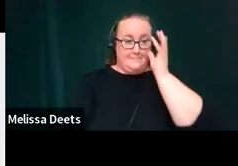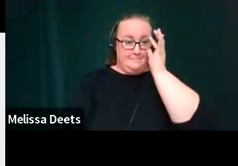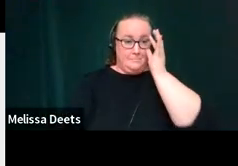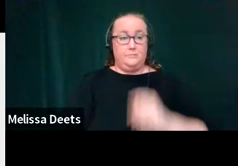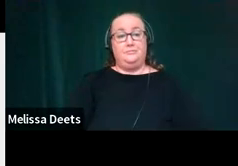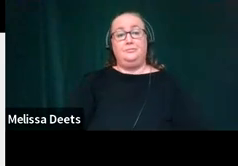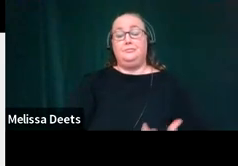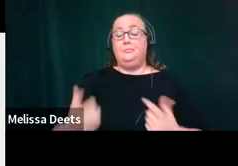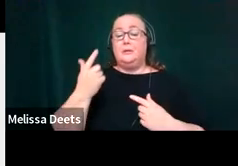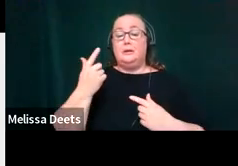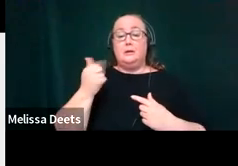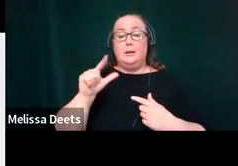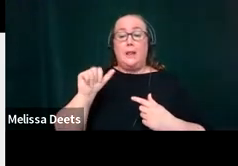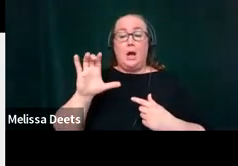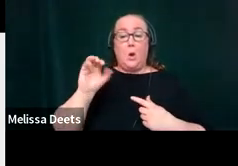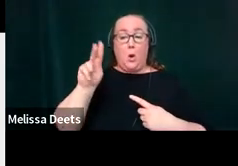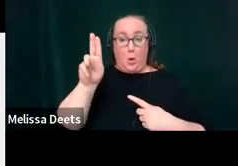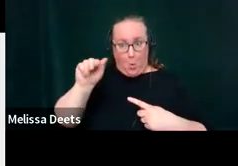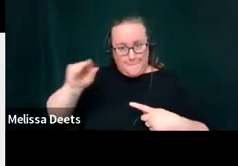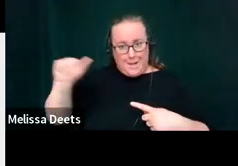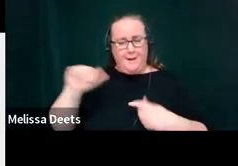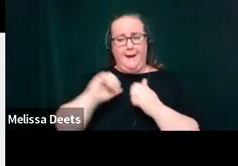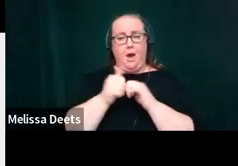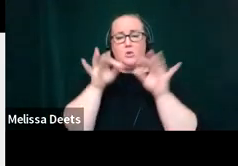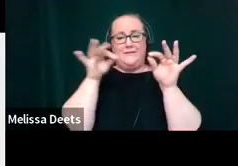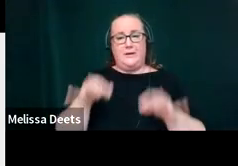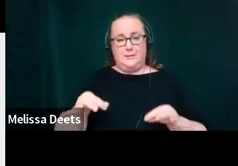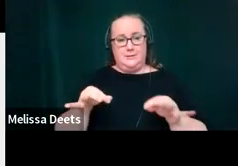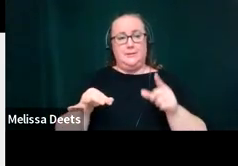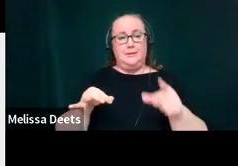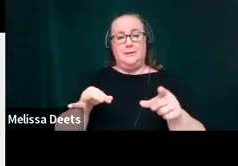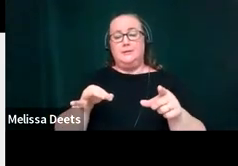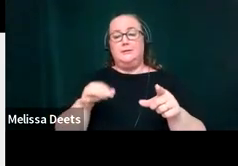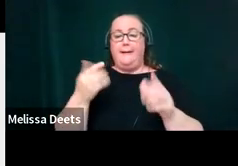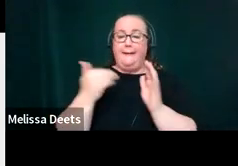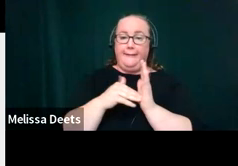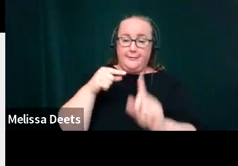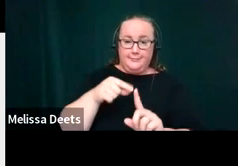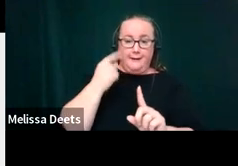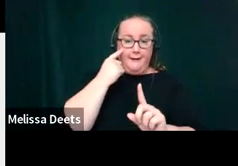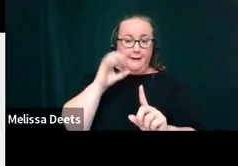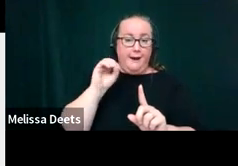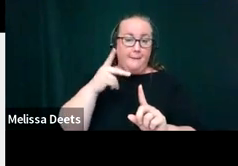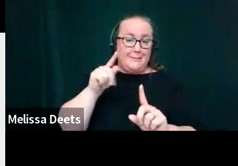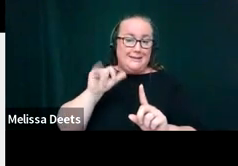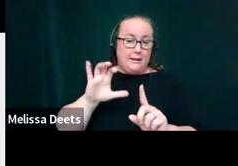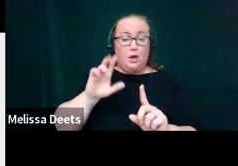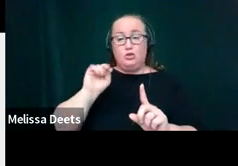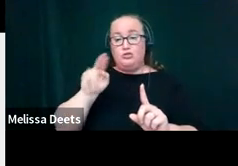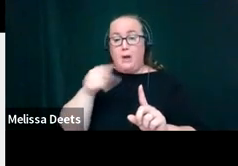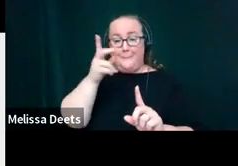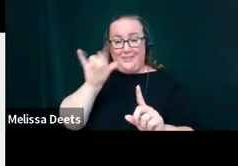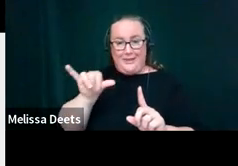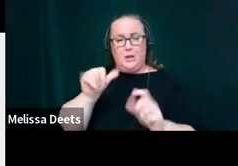So how is glaucoma defined? Glaucoma is a characteristic optic neuropathy. It's associated with the development of distinctive